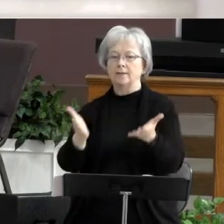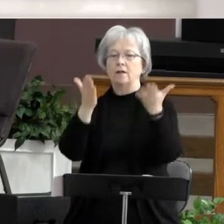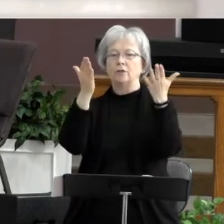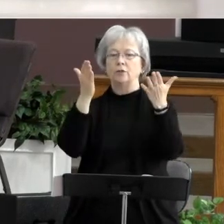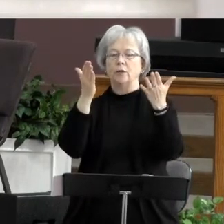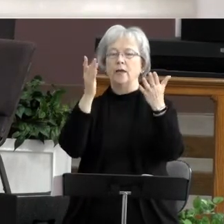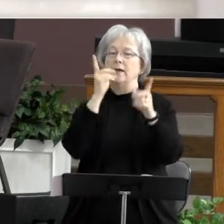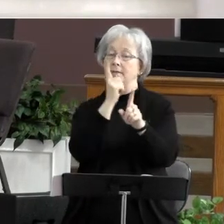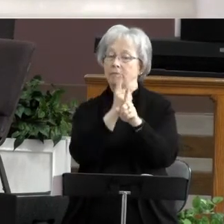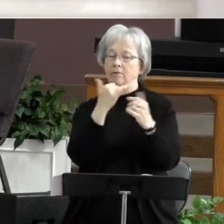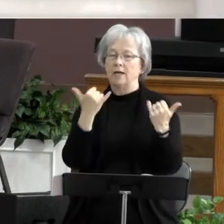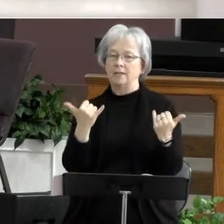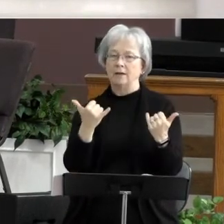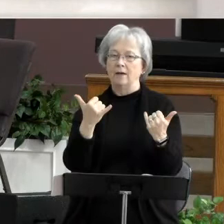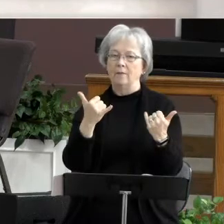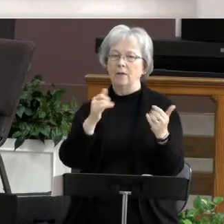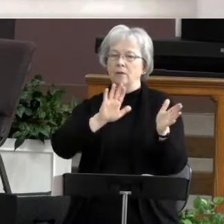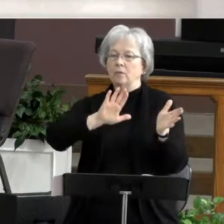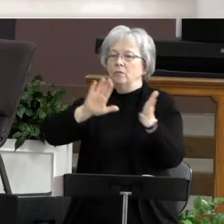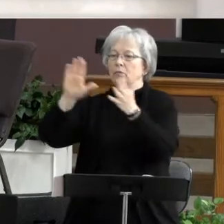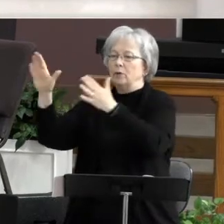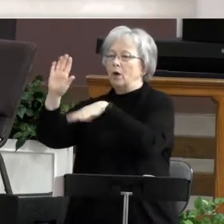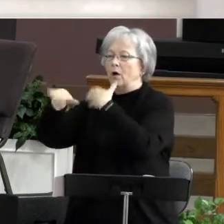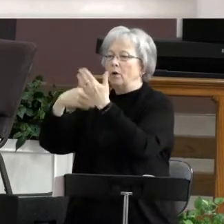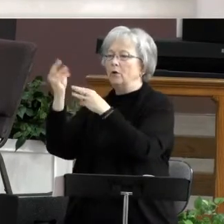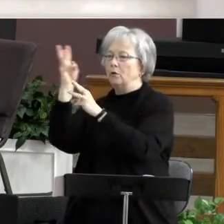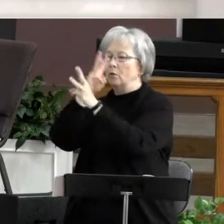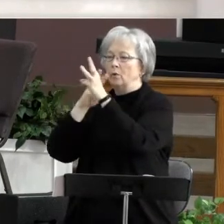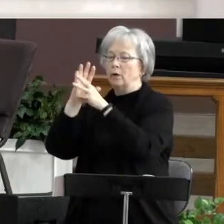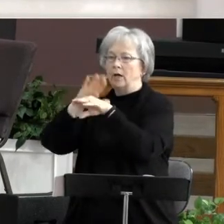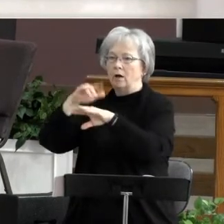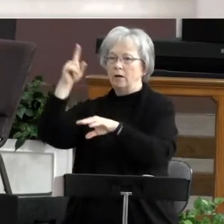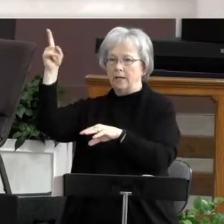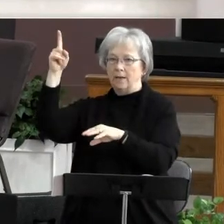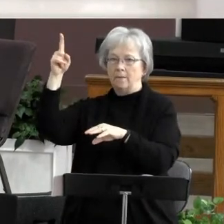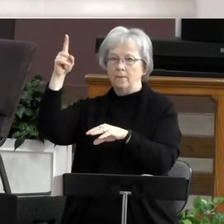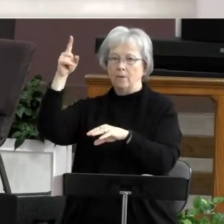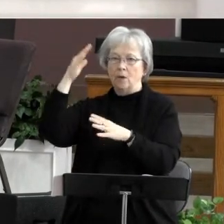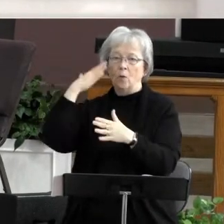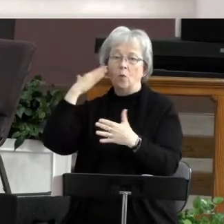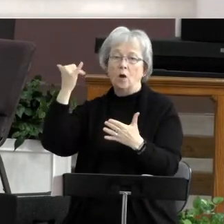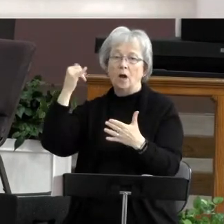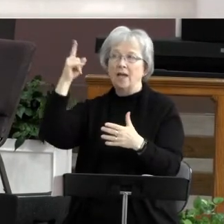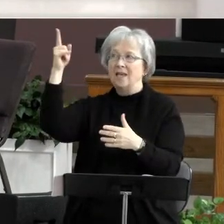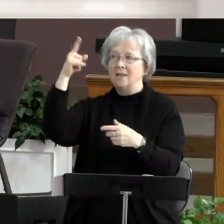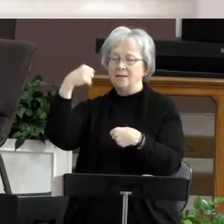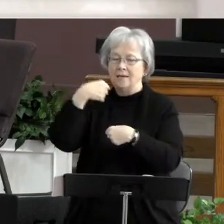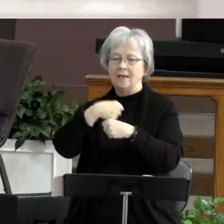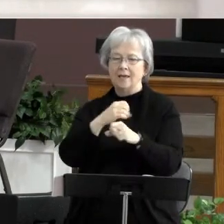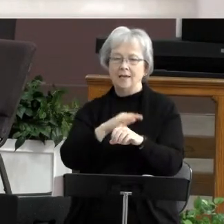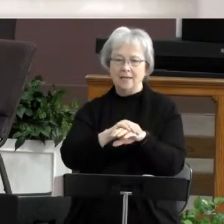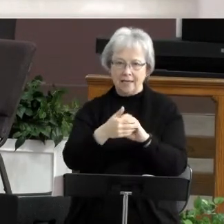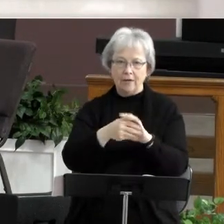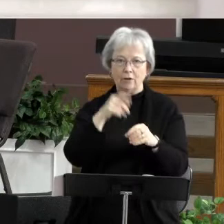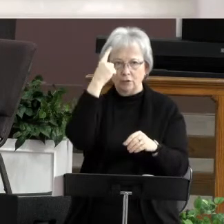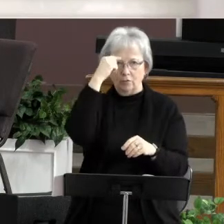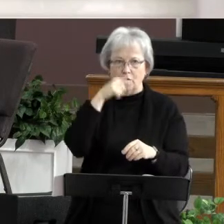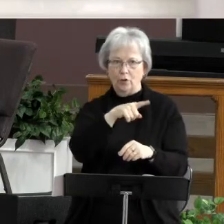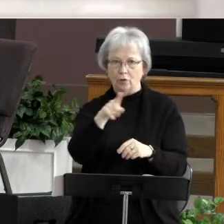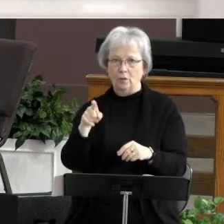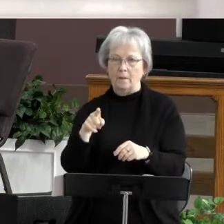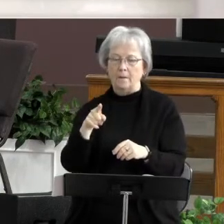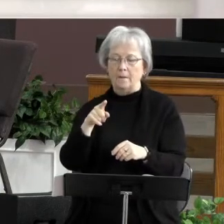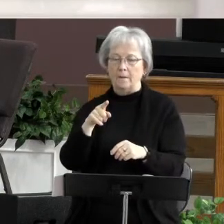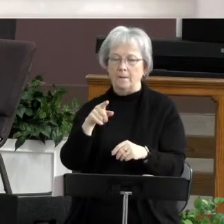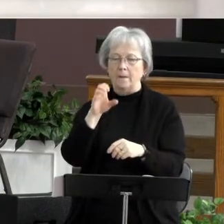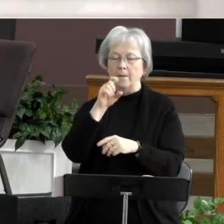time, casting all your anxiety on Him, because He cares for you. Be of sober spirit, be